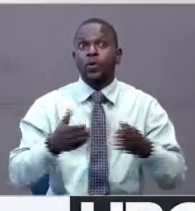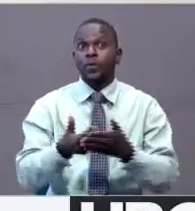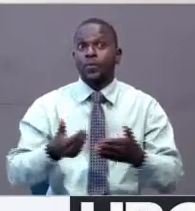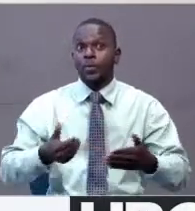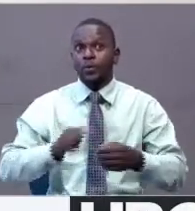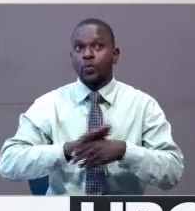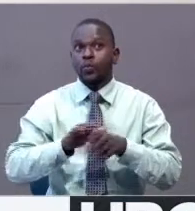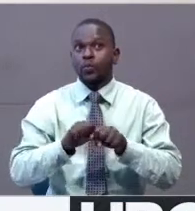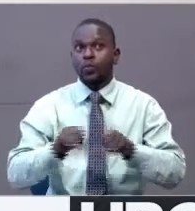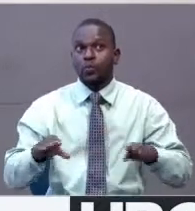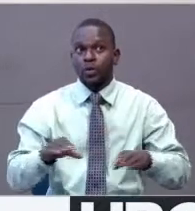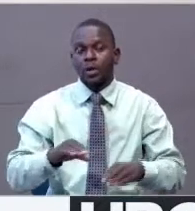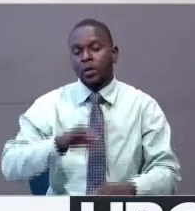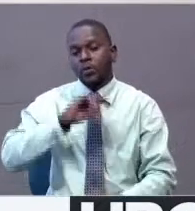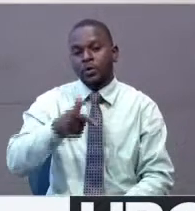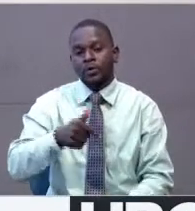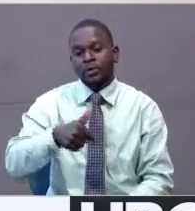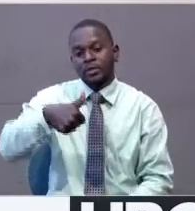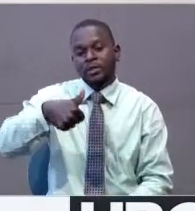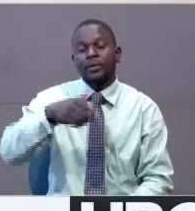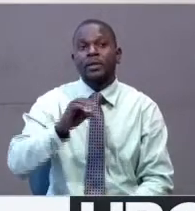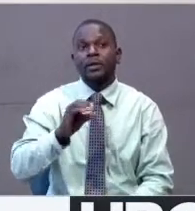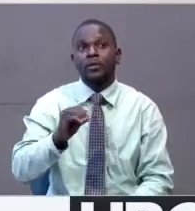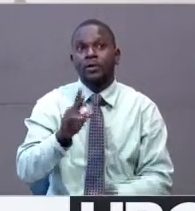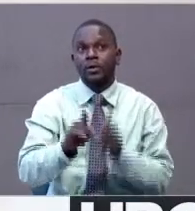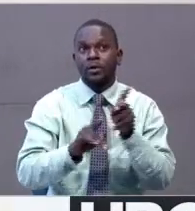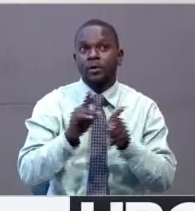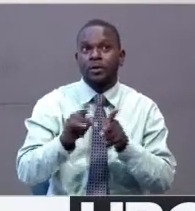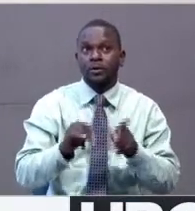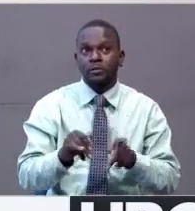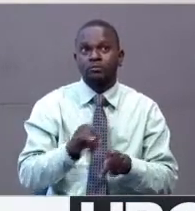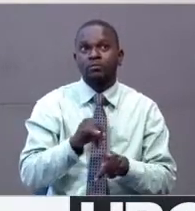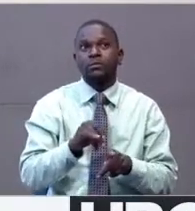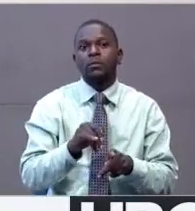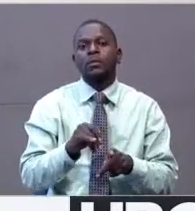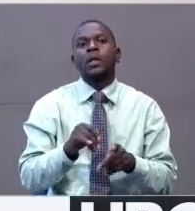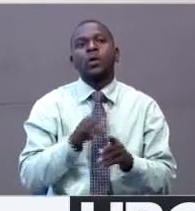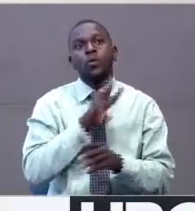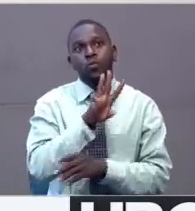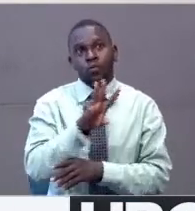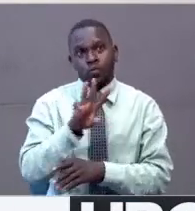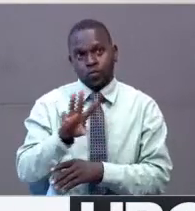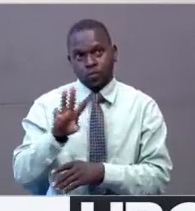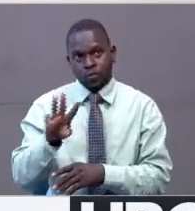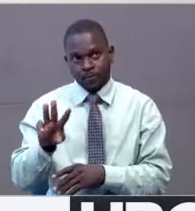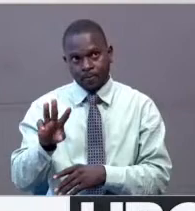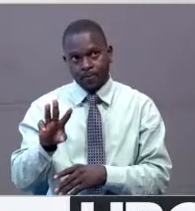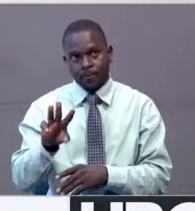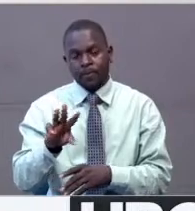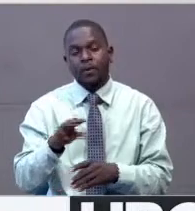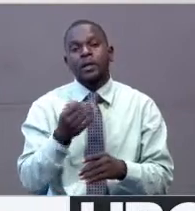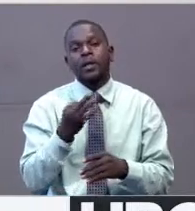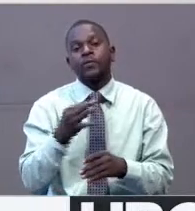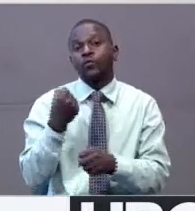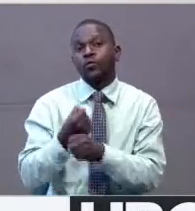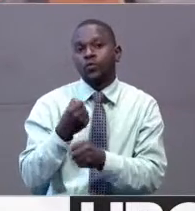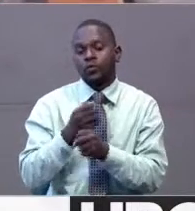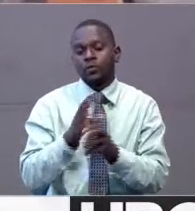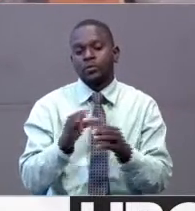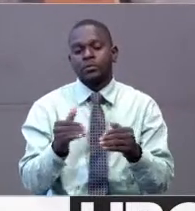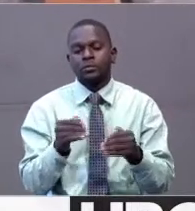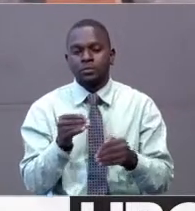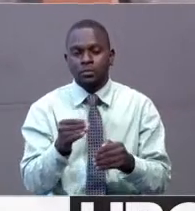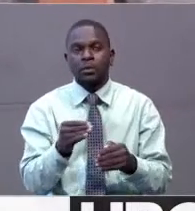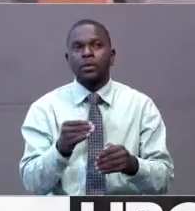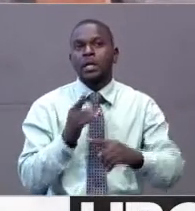COVID, we had reached 1,700 people enrolling. That is enrolling alone.